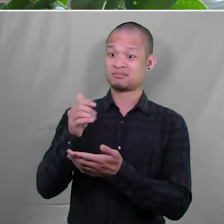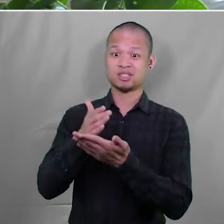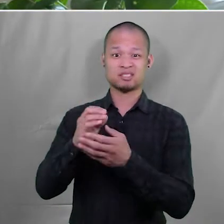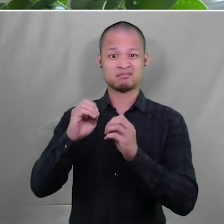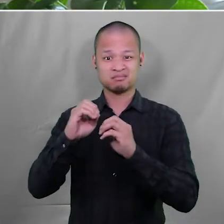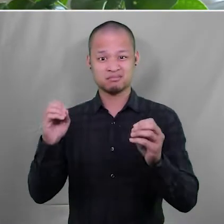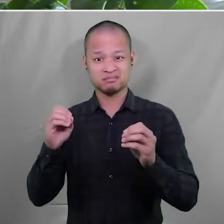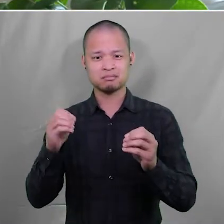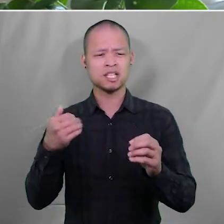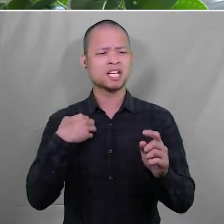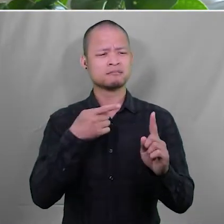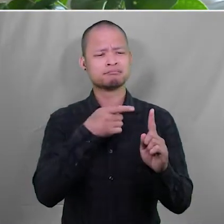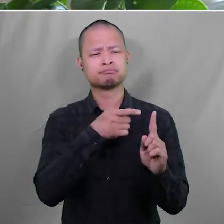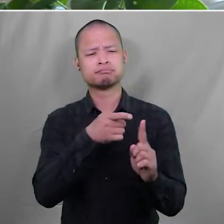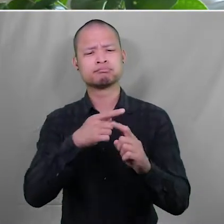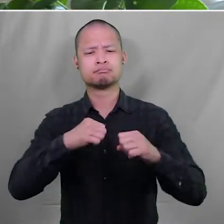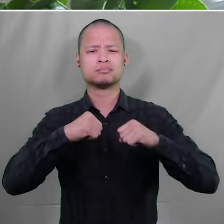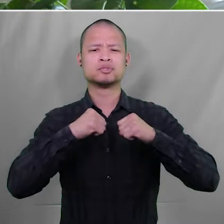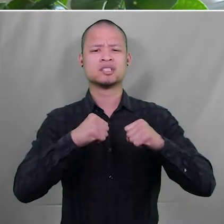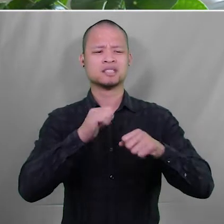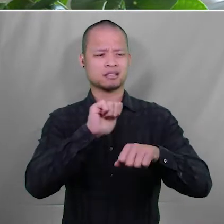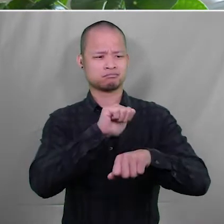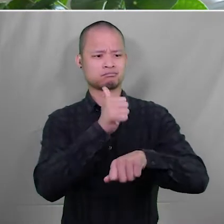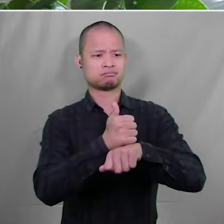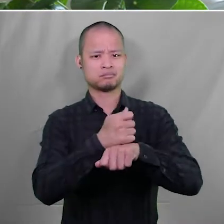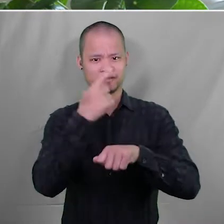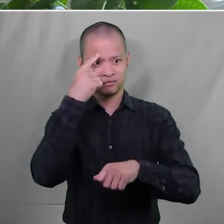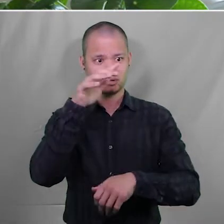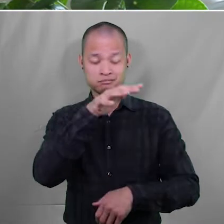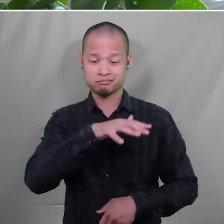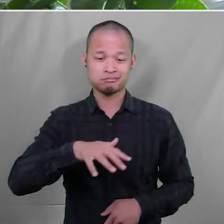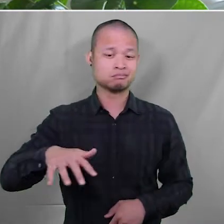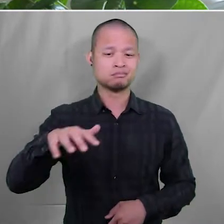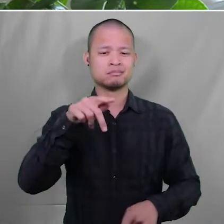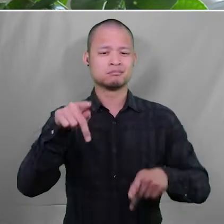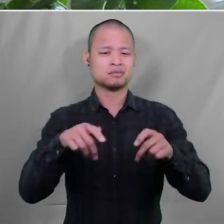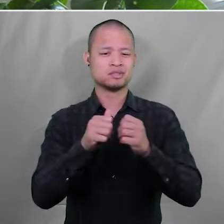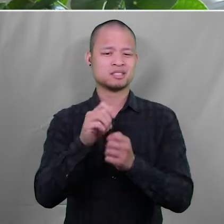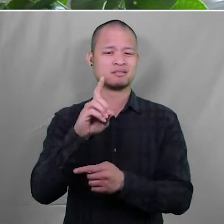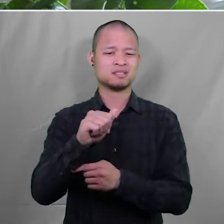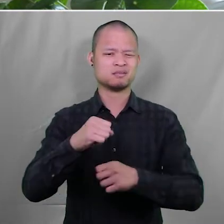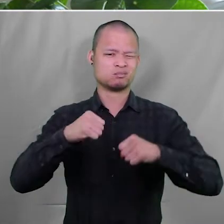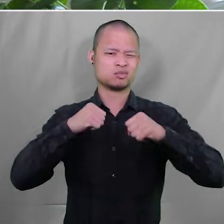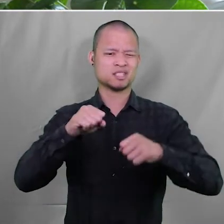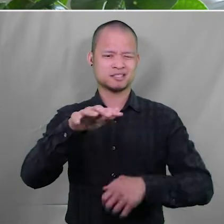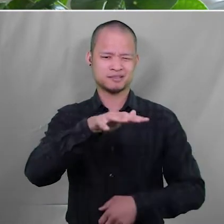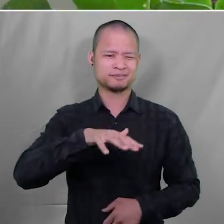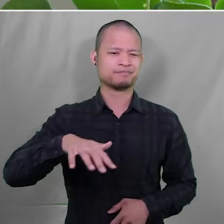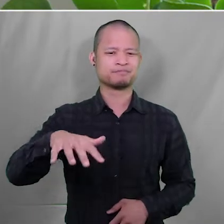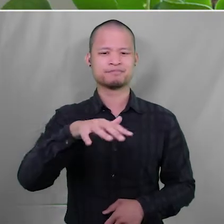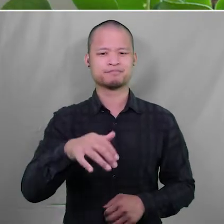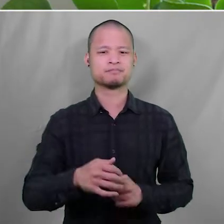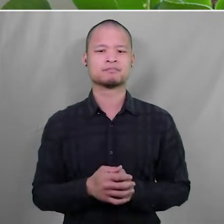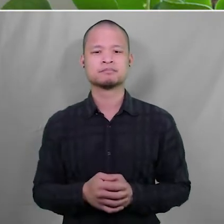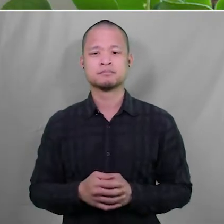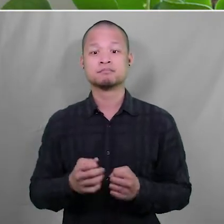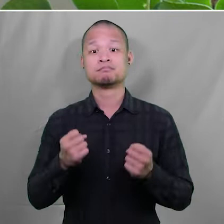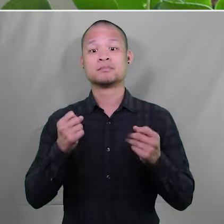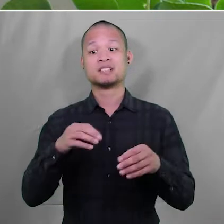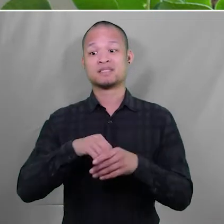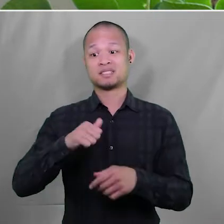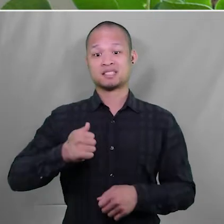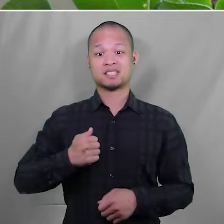disability rights, there are certain protections that were put in place to protect the rights of people with disabilities. And while many of